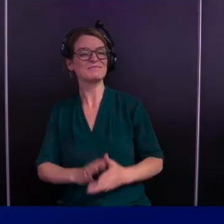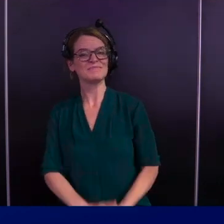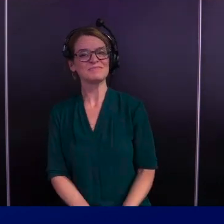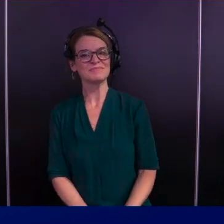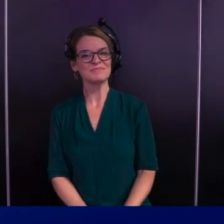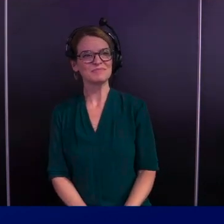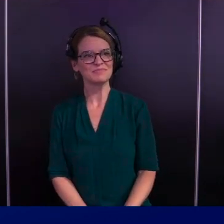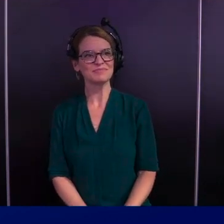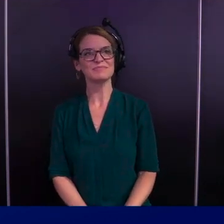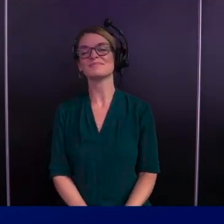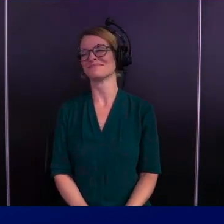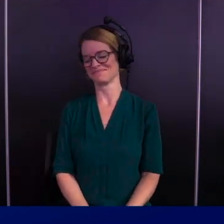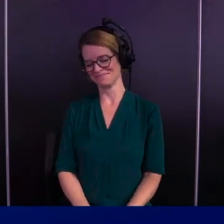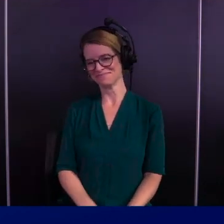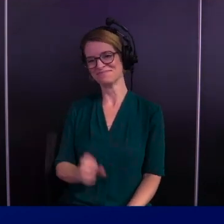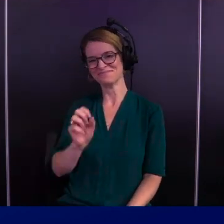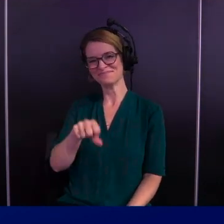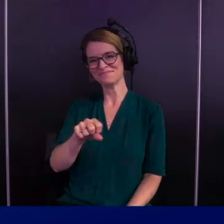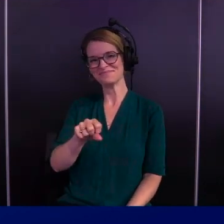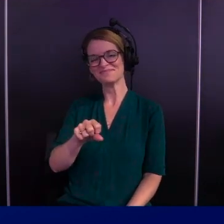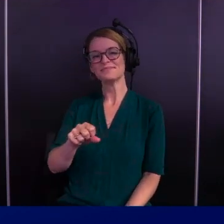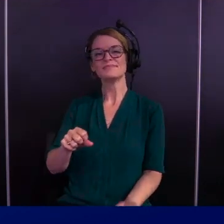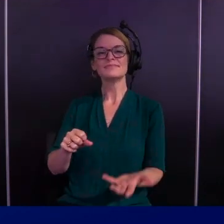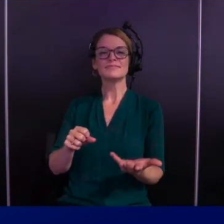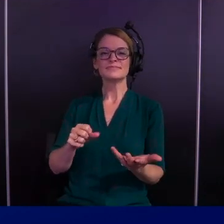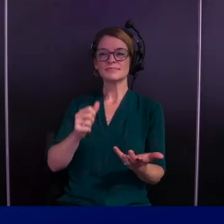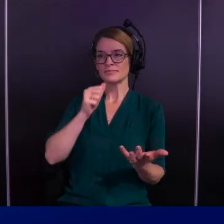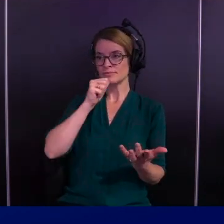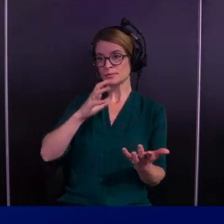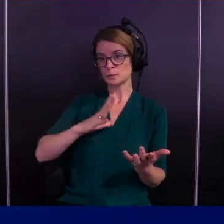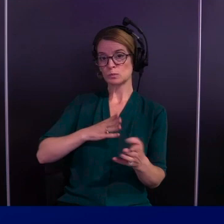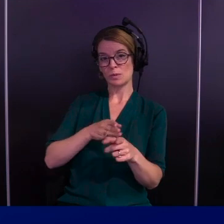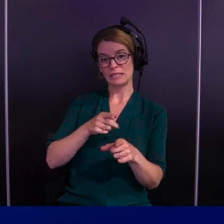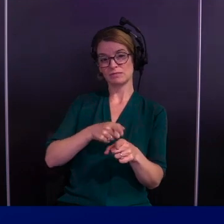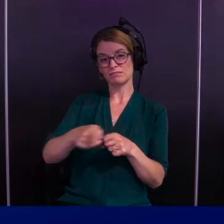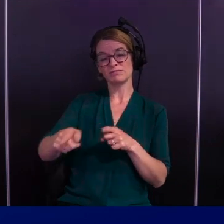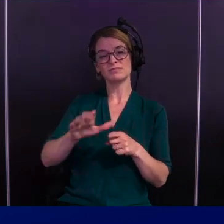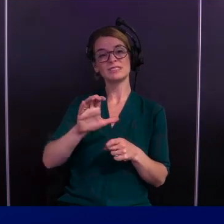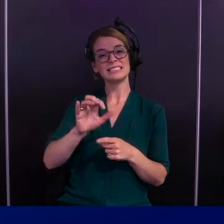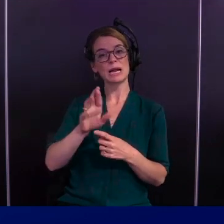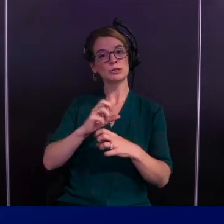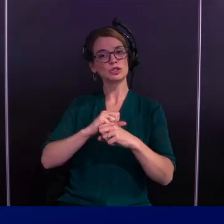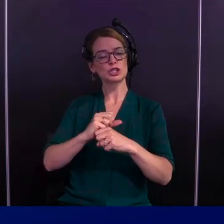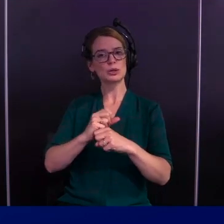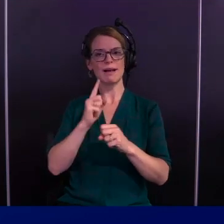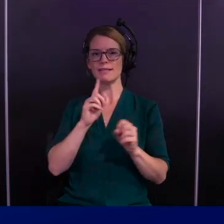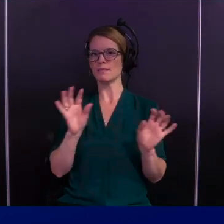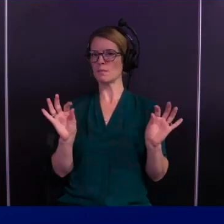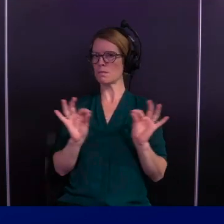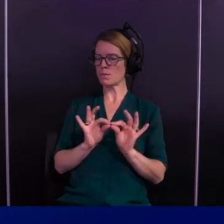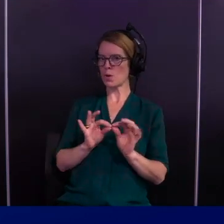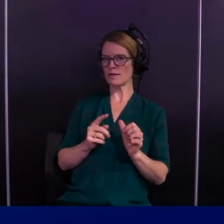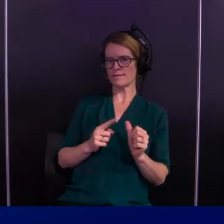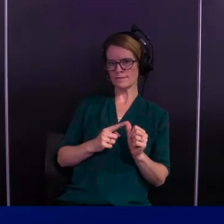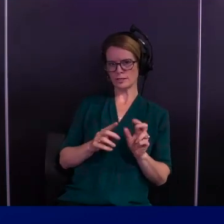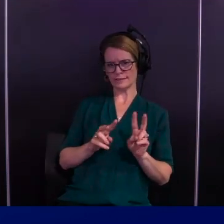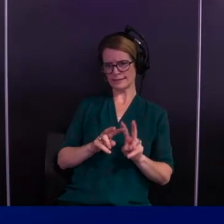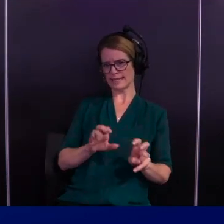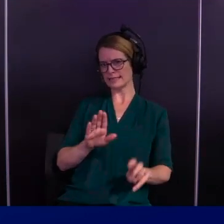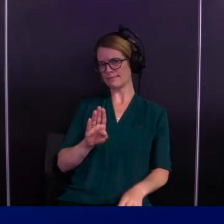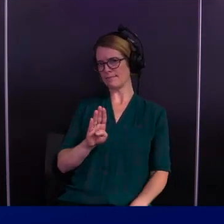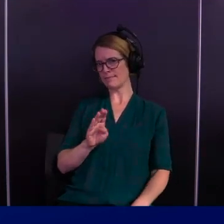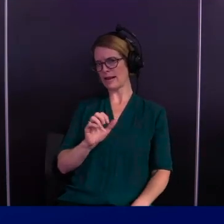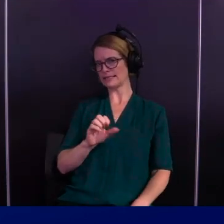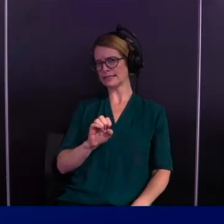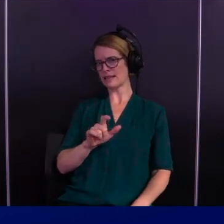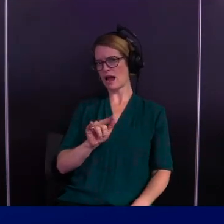a couple of things with women in cybersecurity. Definitely make sure that you're assessing a baseline. So I'll have some resources that I